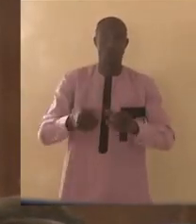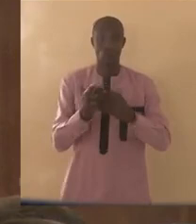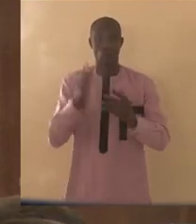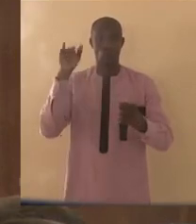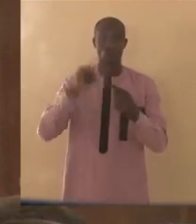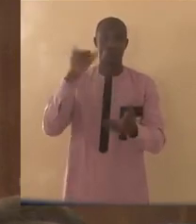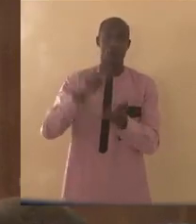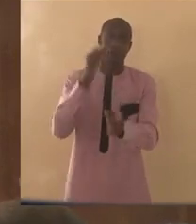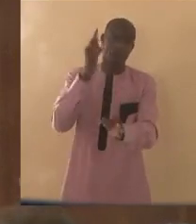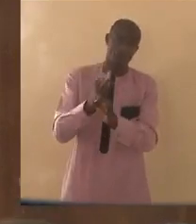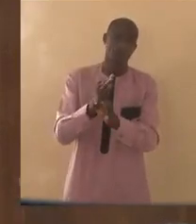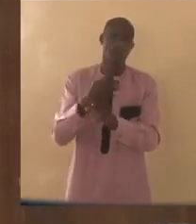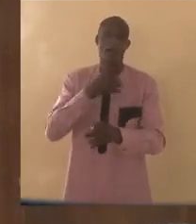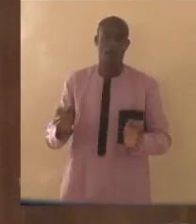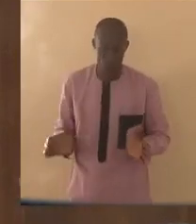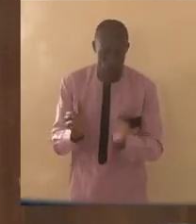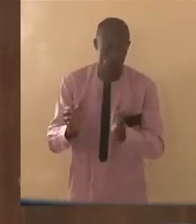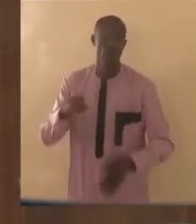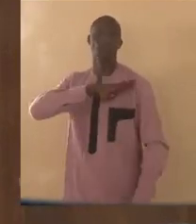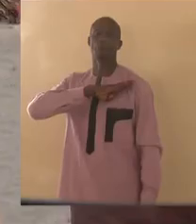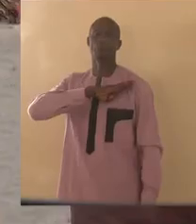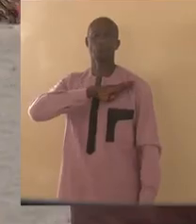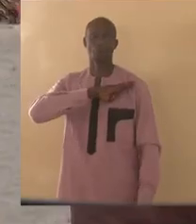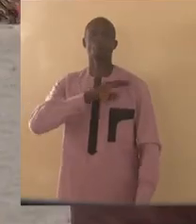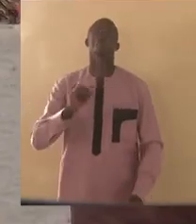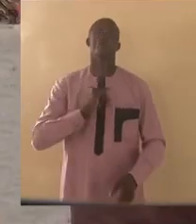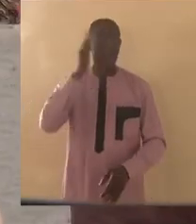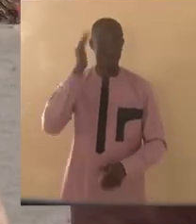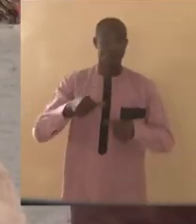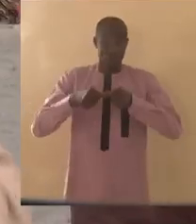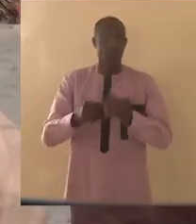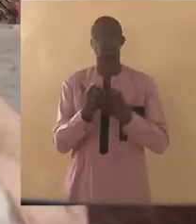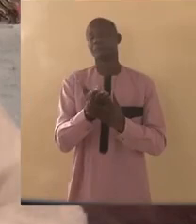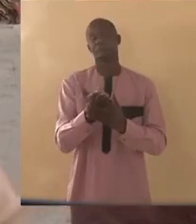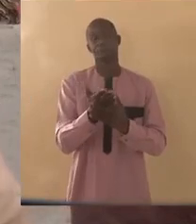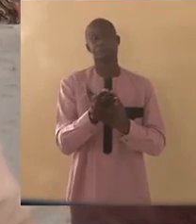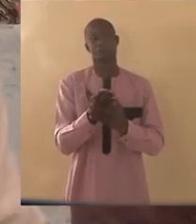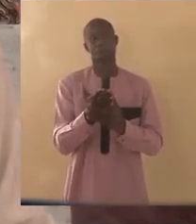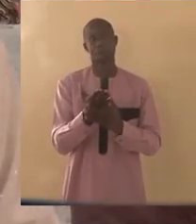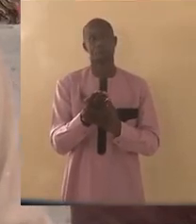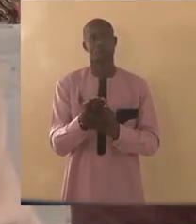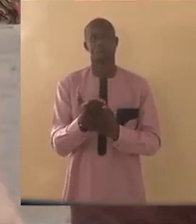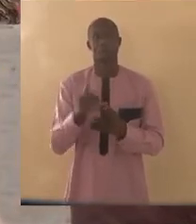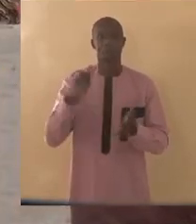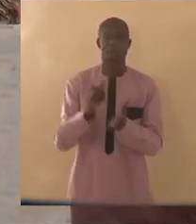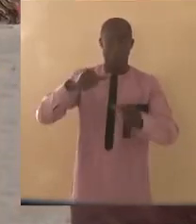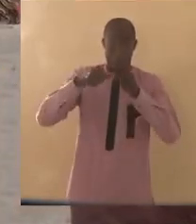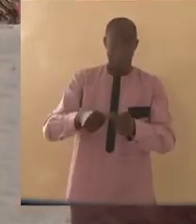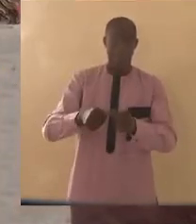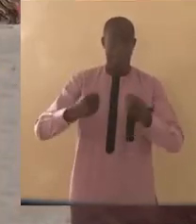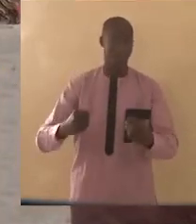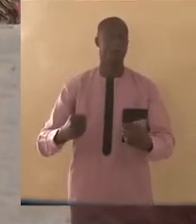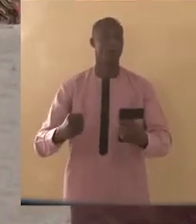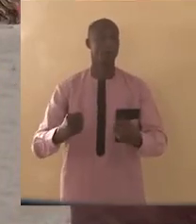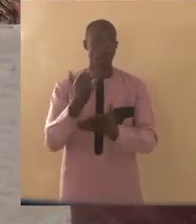faith and be courageous till the end. I will stay true to it. One of the things they call staying power. What